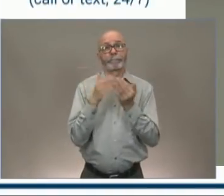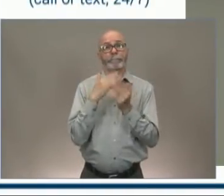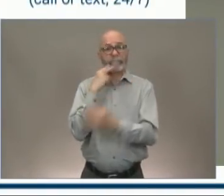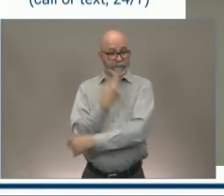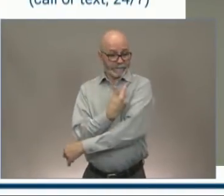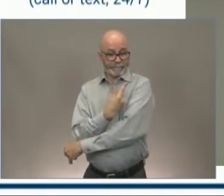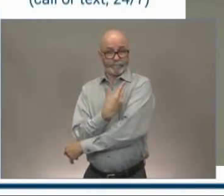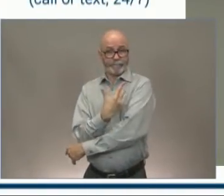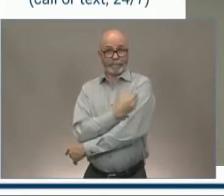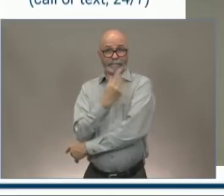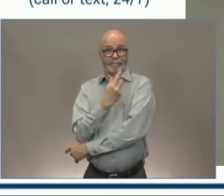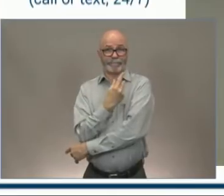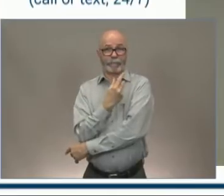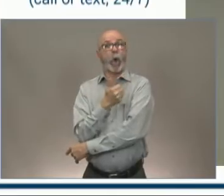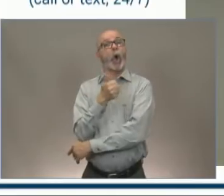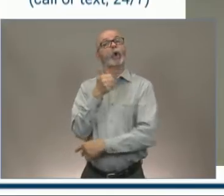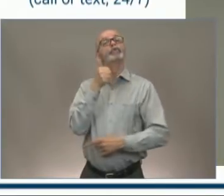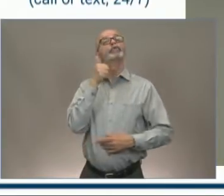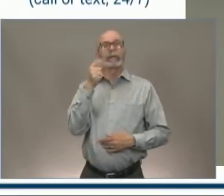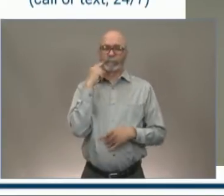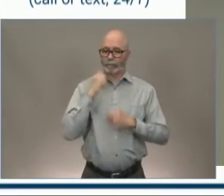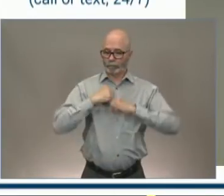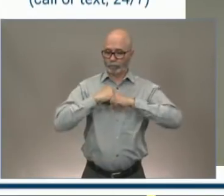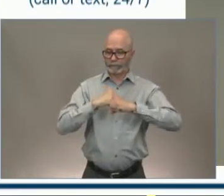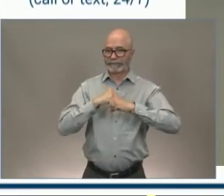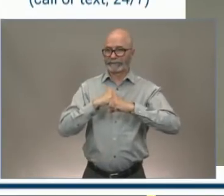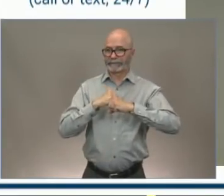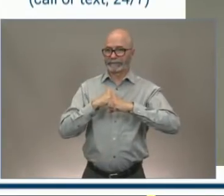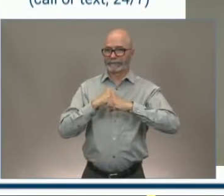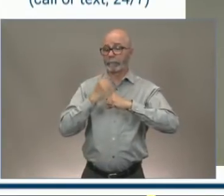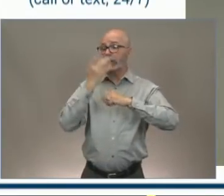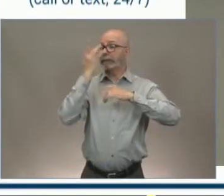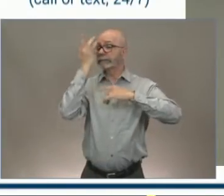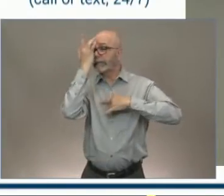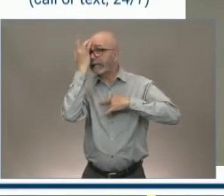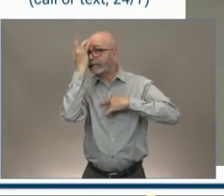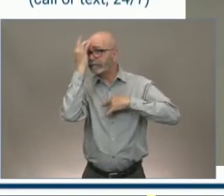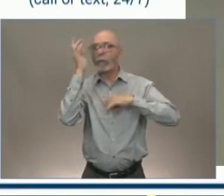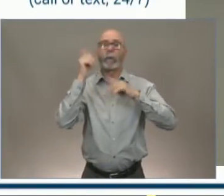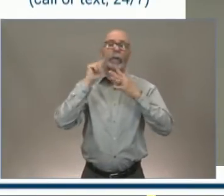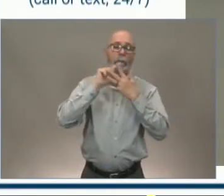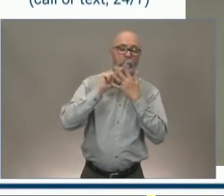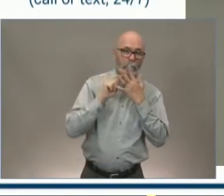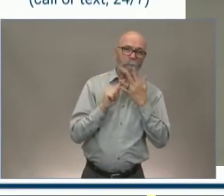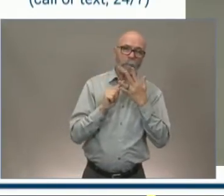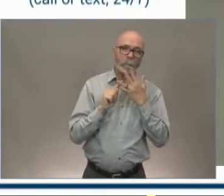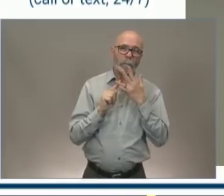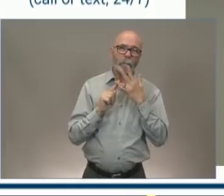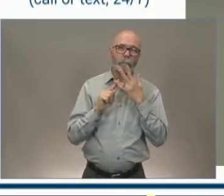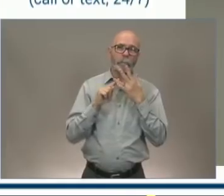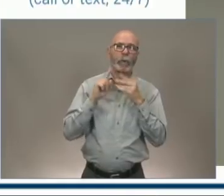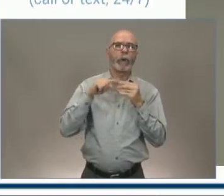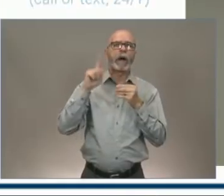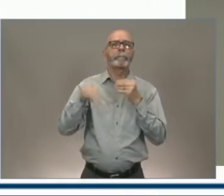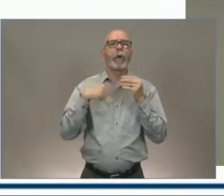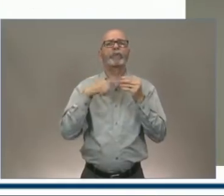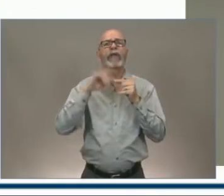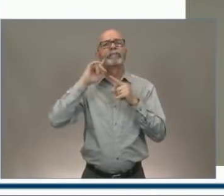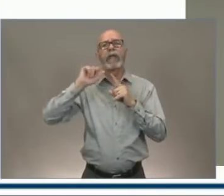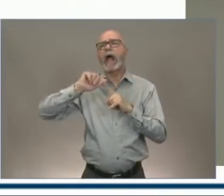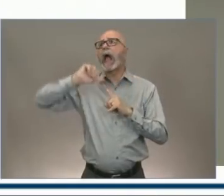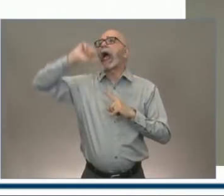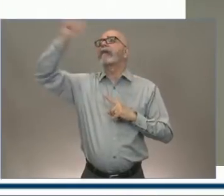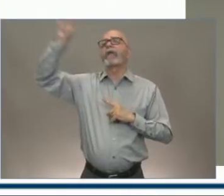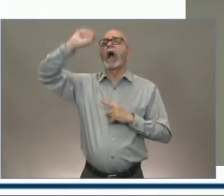they are at preventing symptomatic disease. We don't yet have the evidence to say they're also effective against